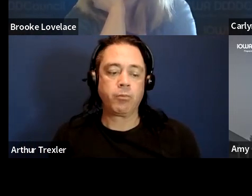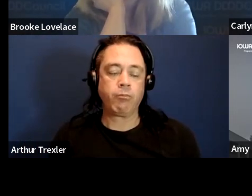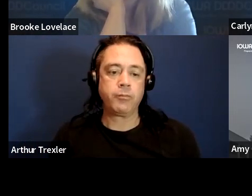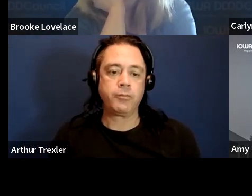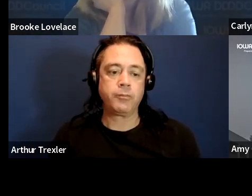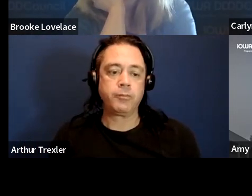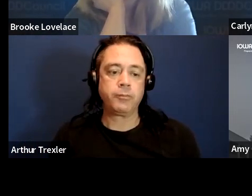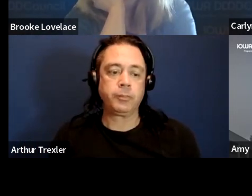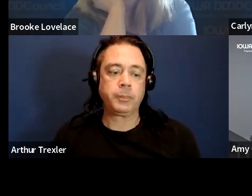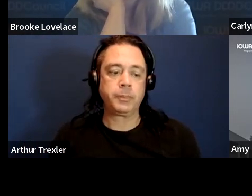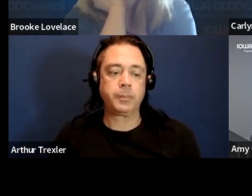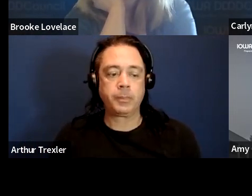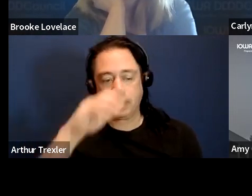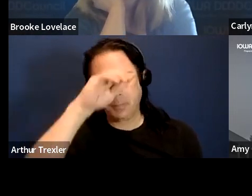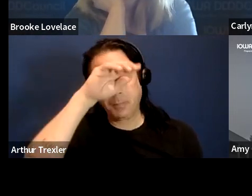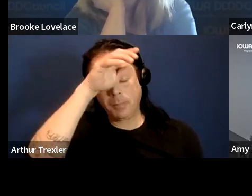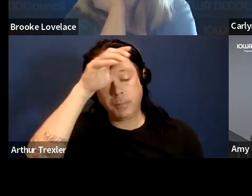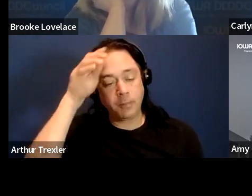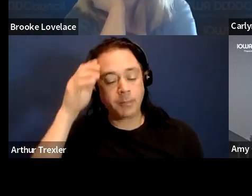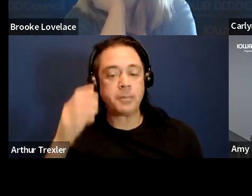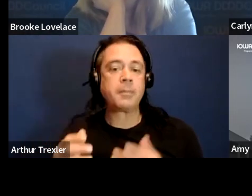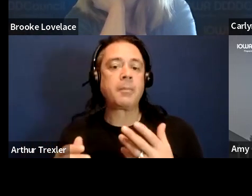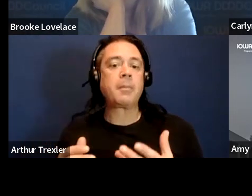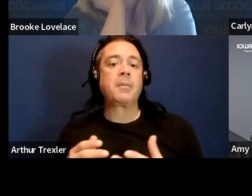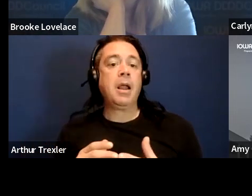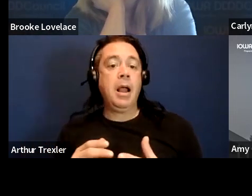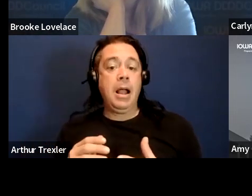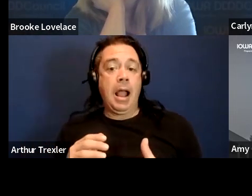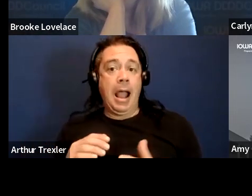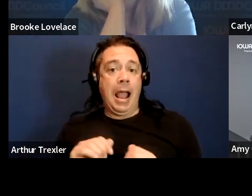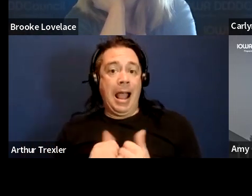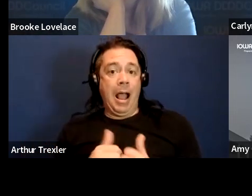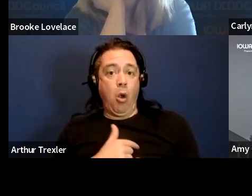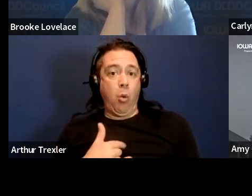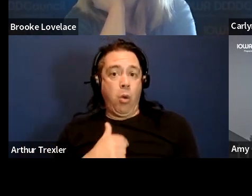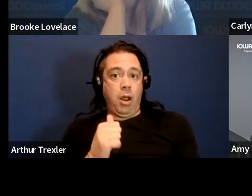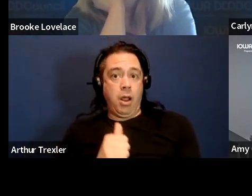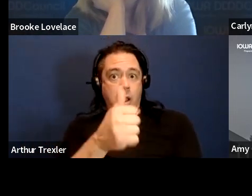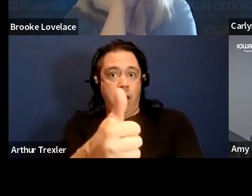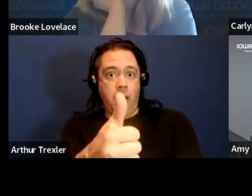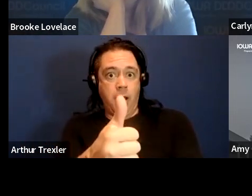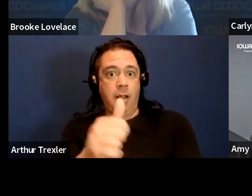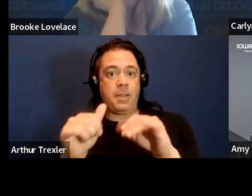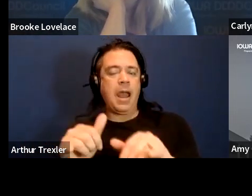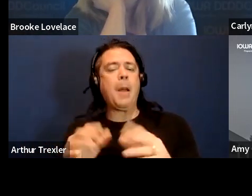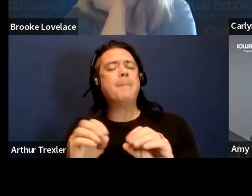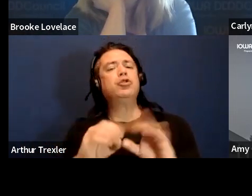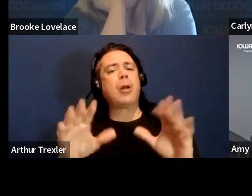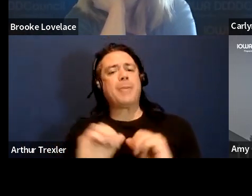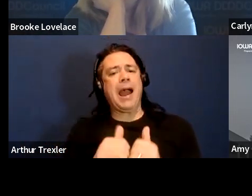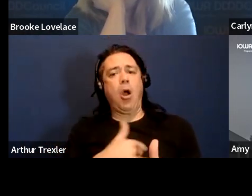Part of the design approach is being clear about how we're working together to